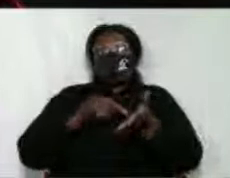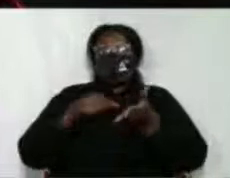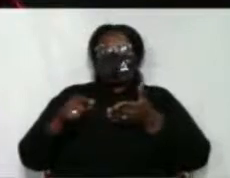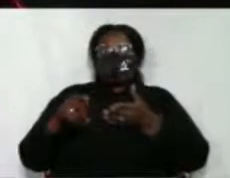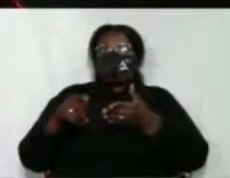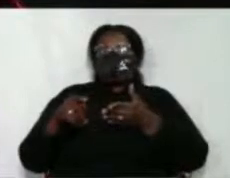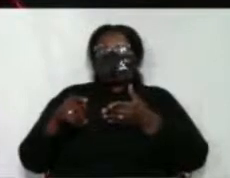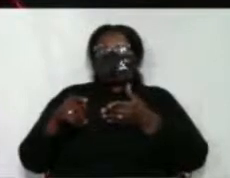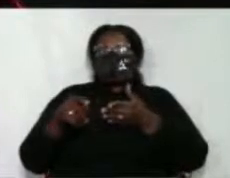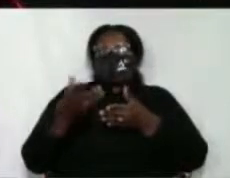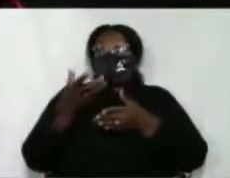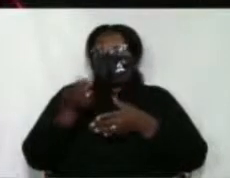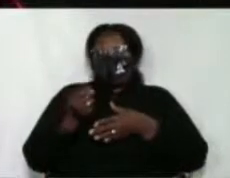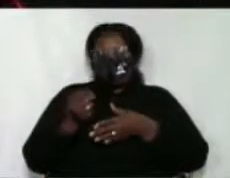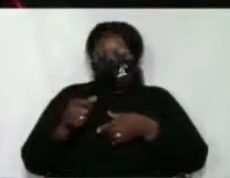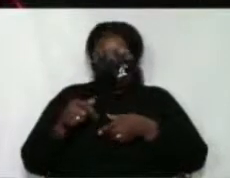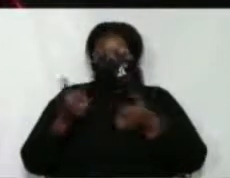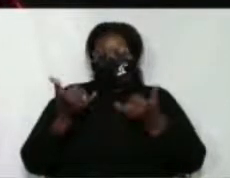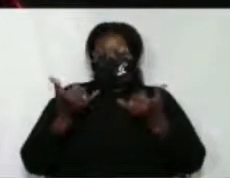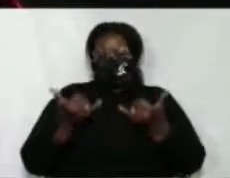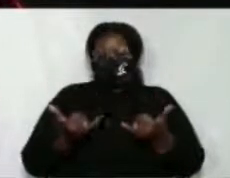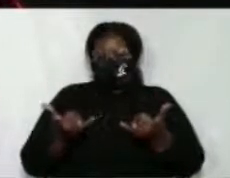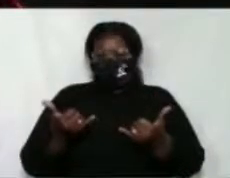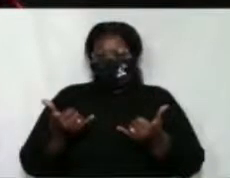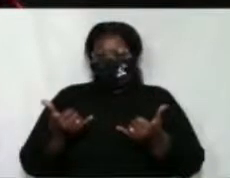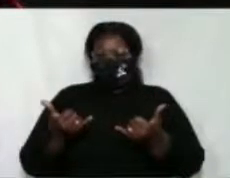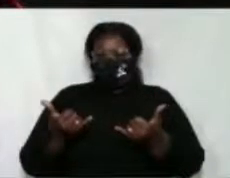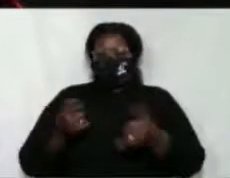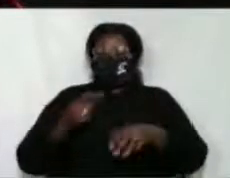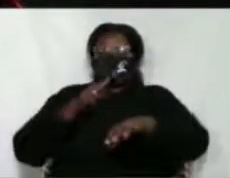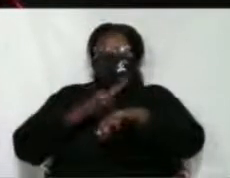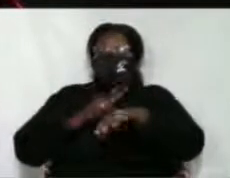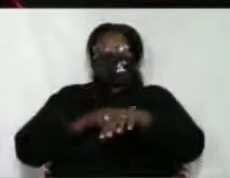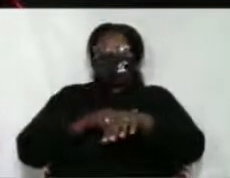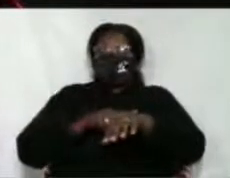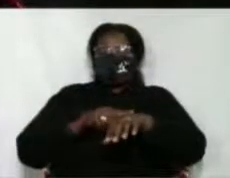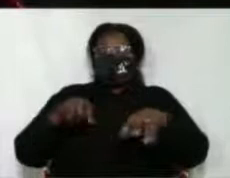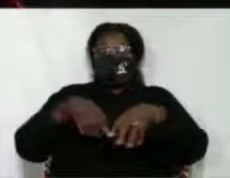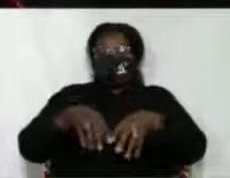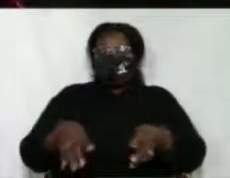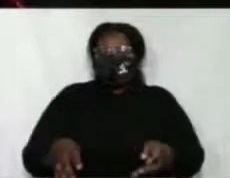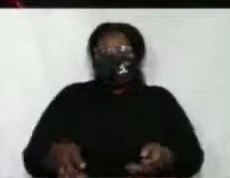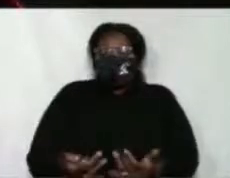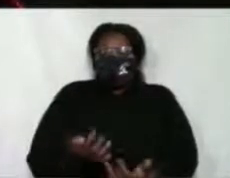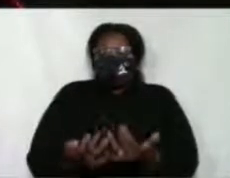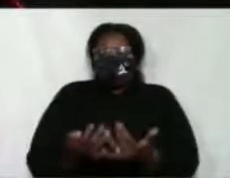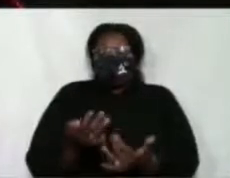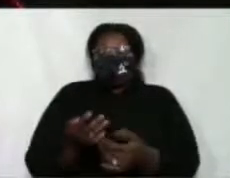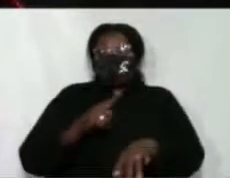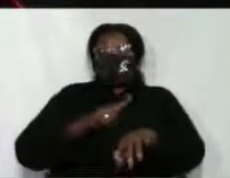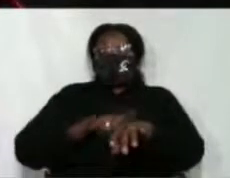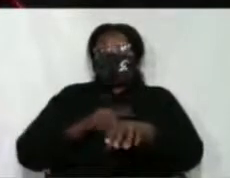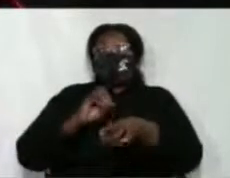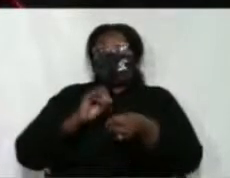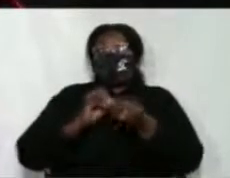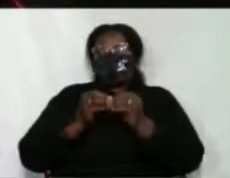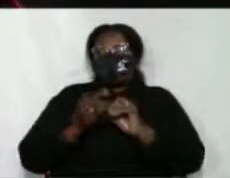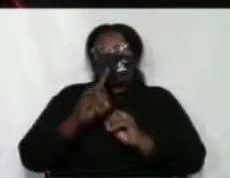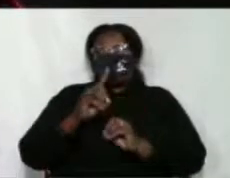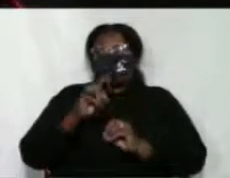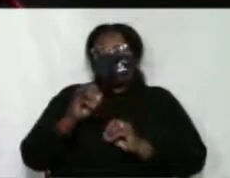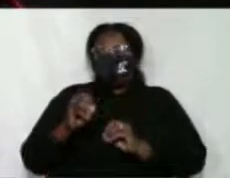of Basecamp. It's that time of Campfire, episode 10. My name is Absai Haidua. I'm joined